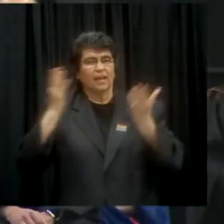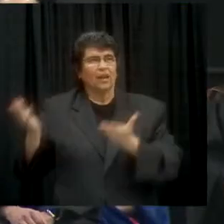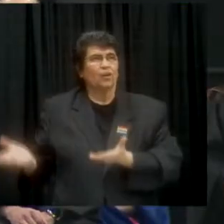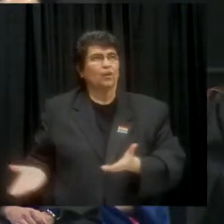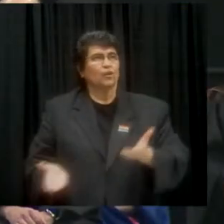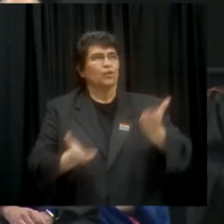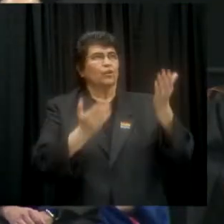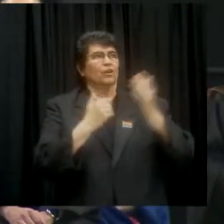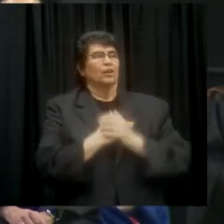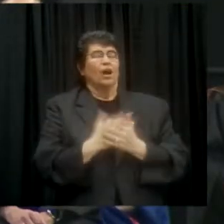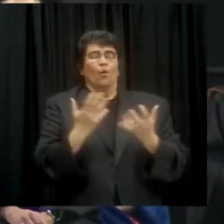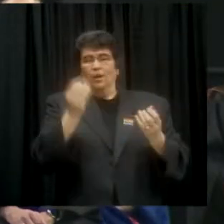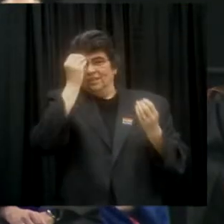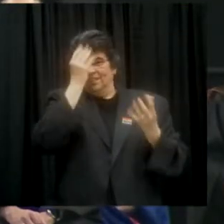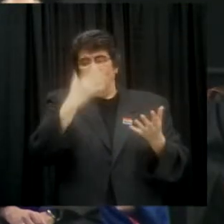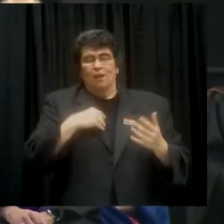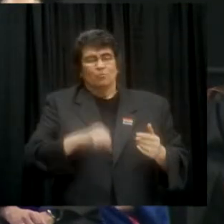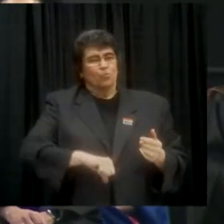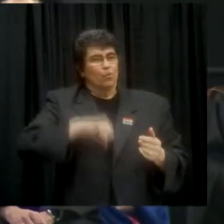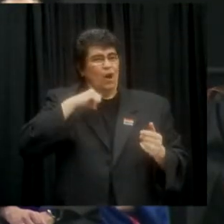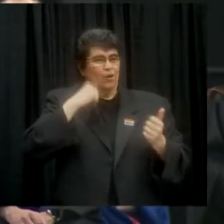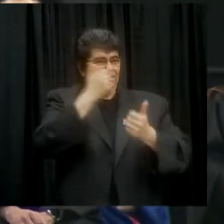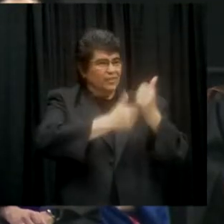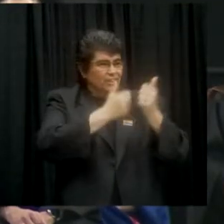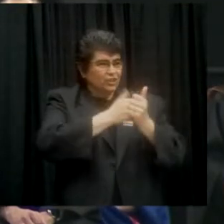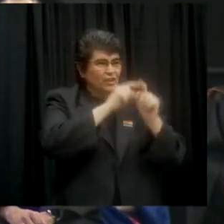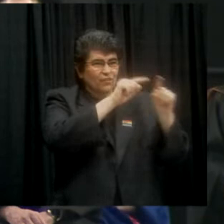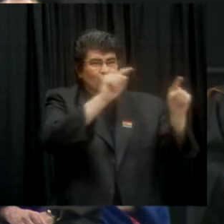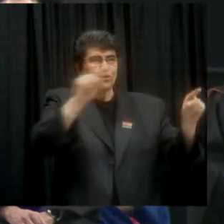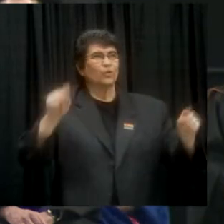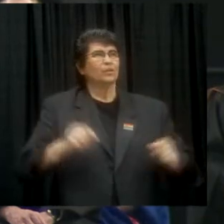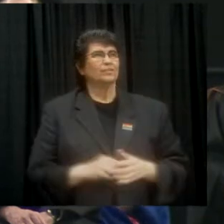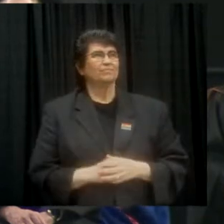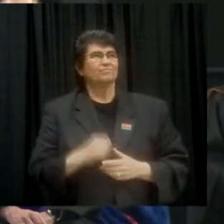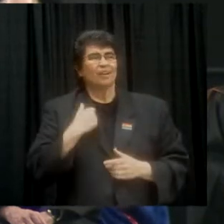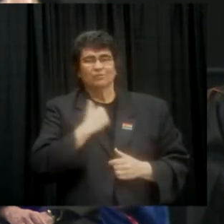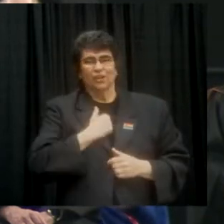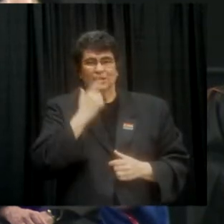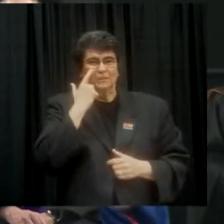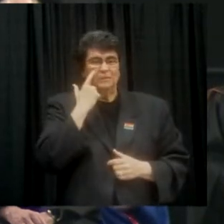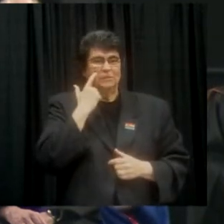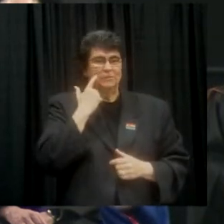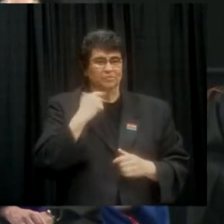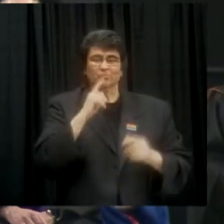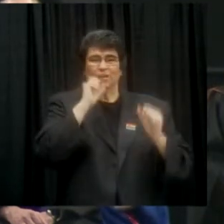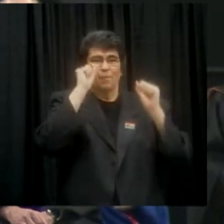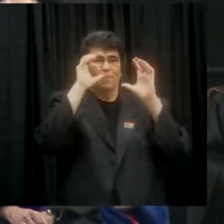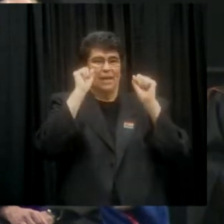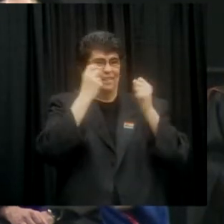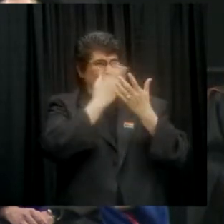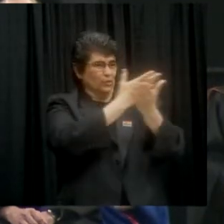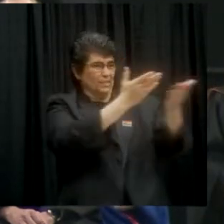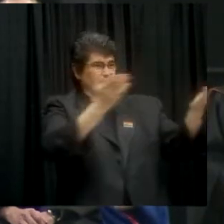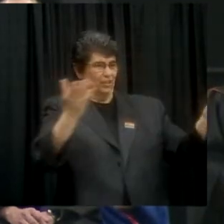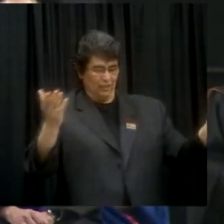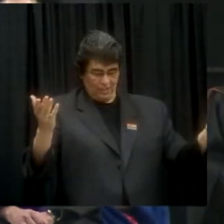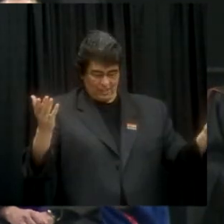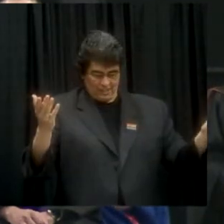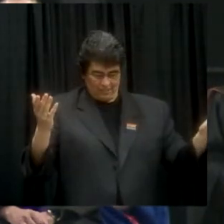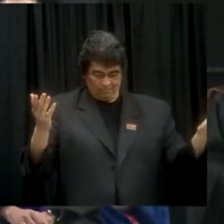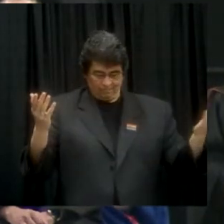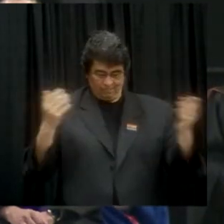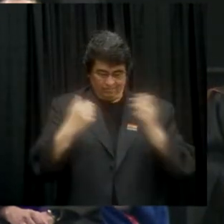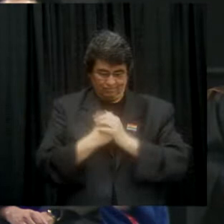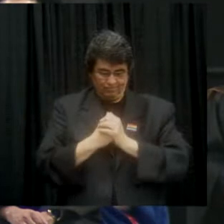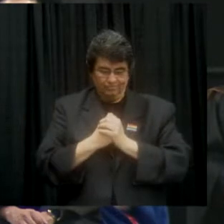I just want to say I'm so proud of every single one of you guys. Sorry. It's just amazing to see how it